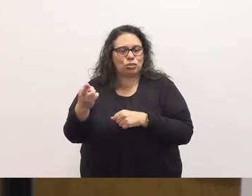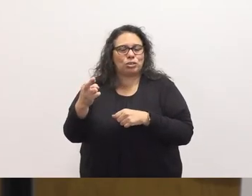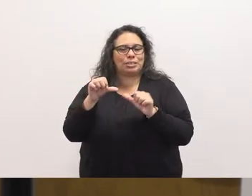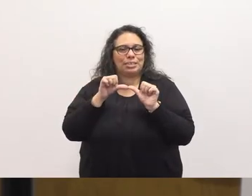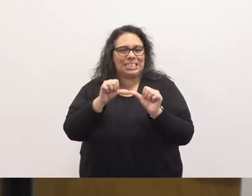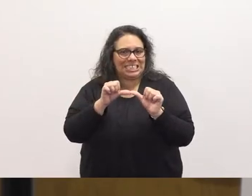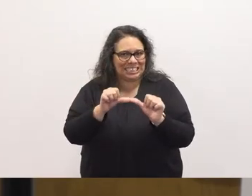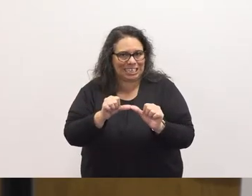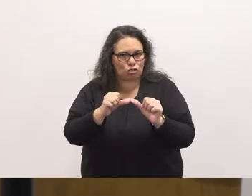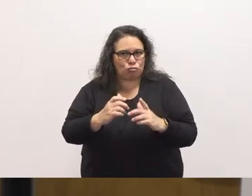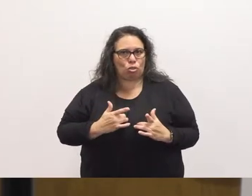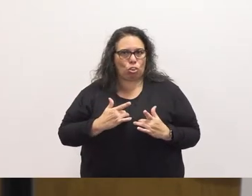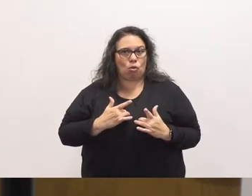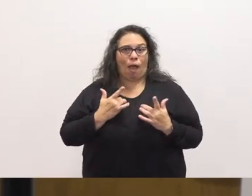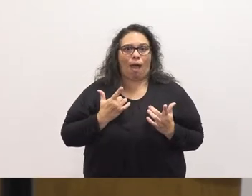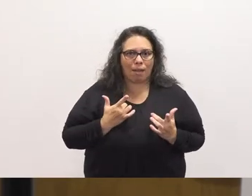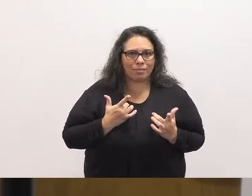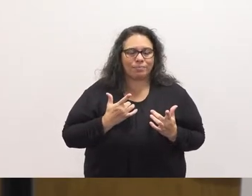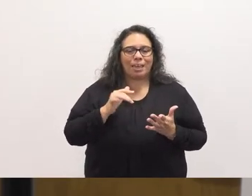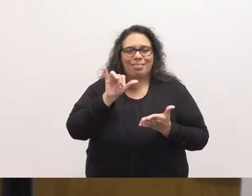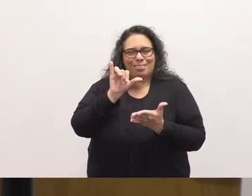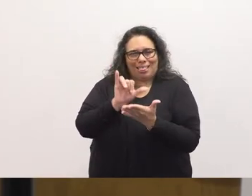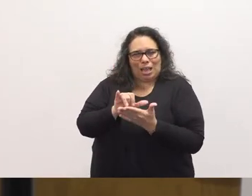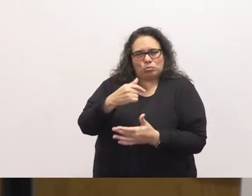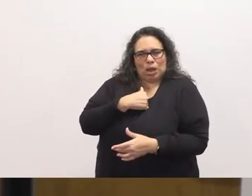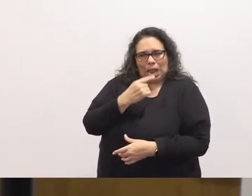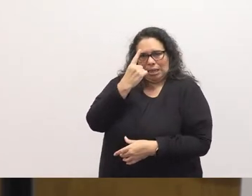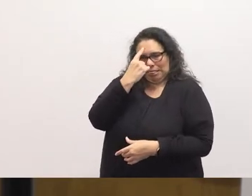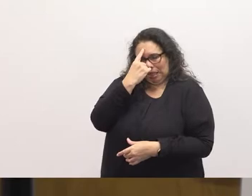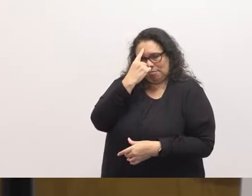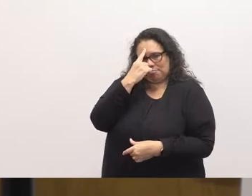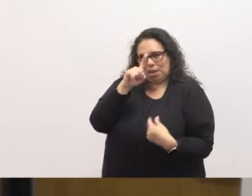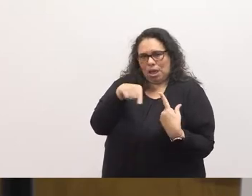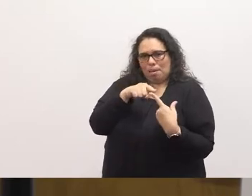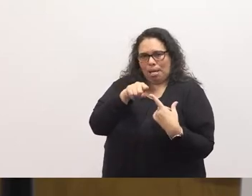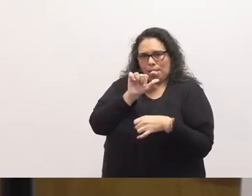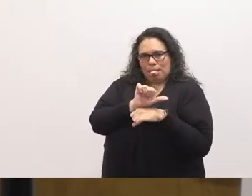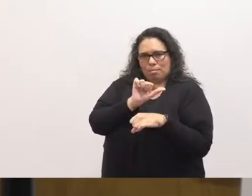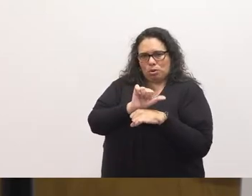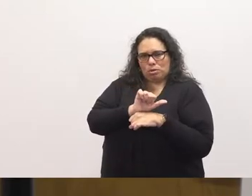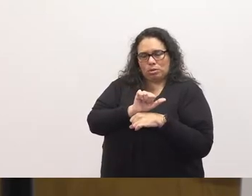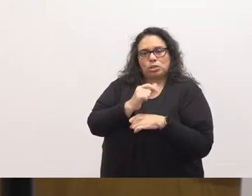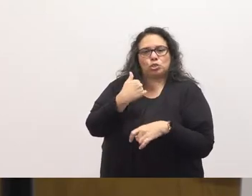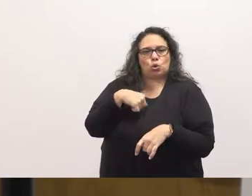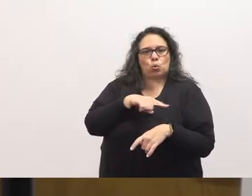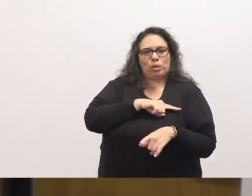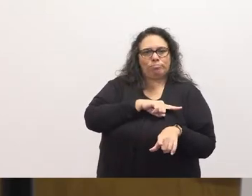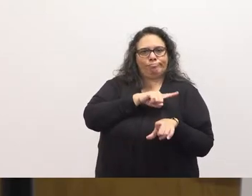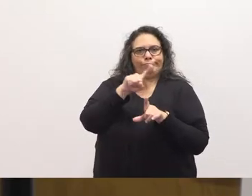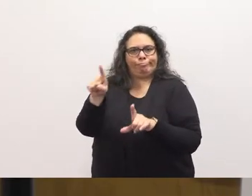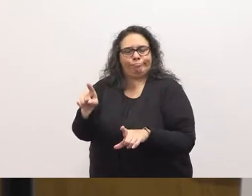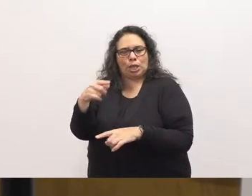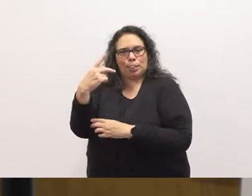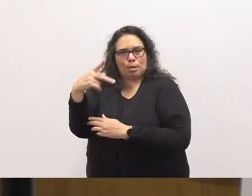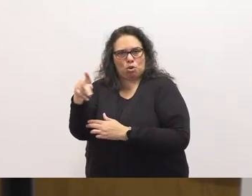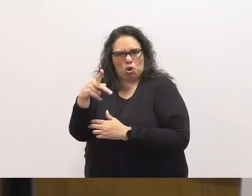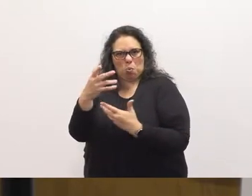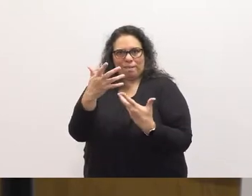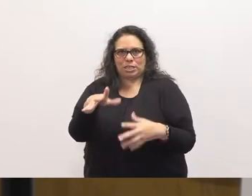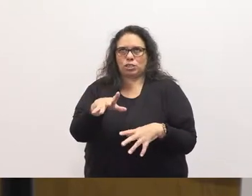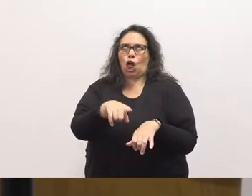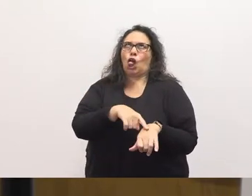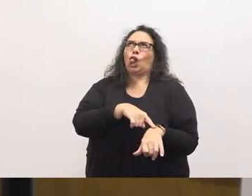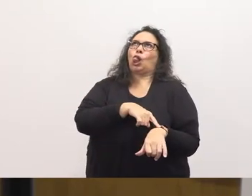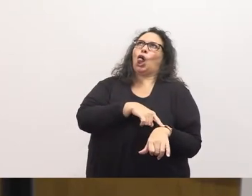thrive. That's what I think about when I think about Labor Day. And so when we were at the park in Wilmington after a really